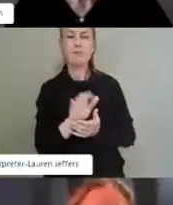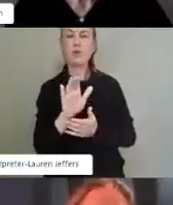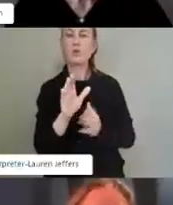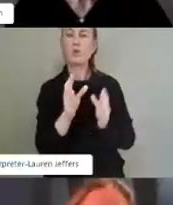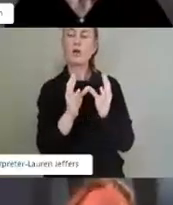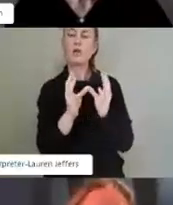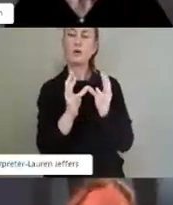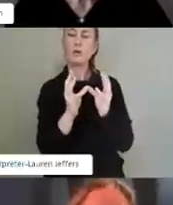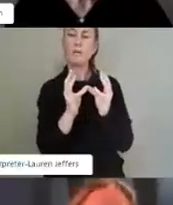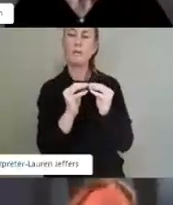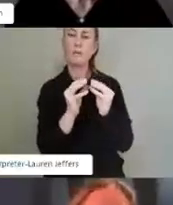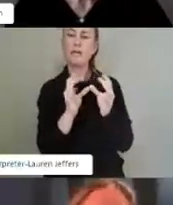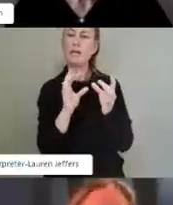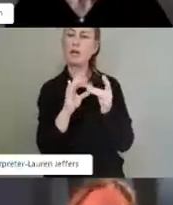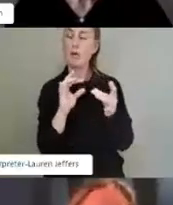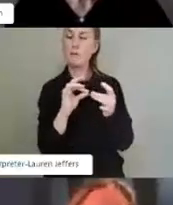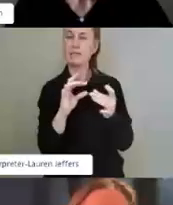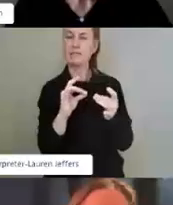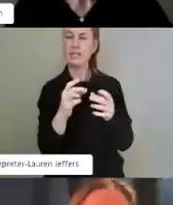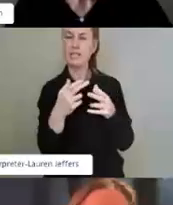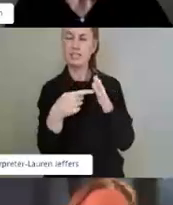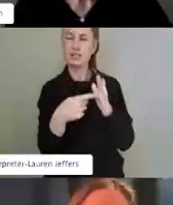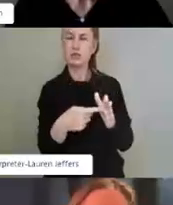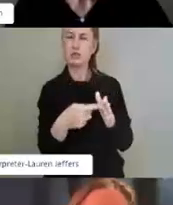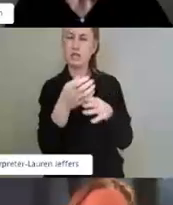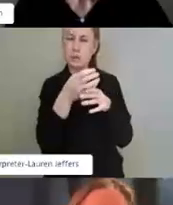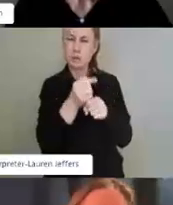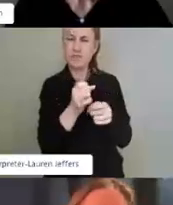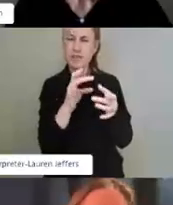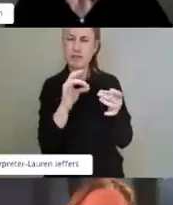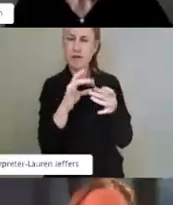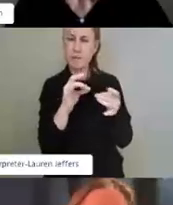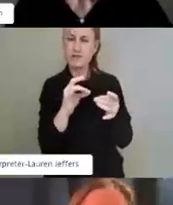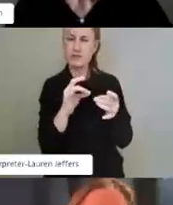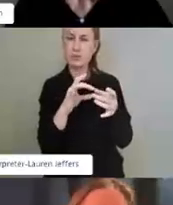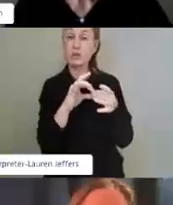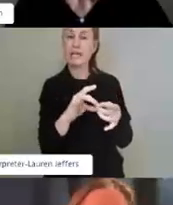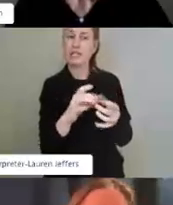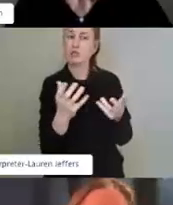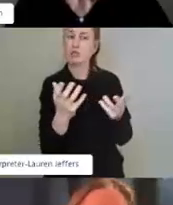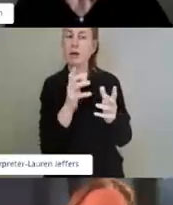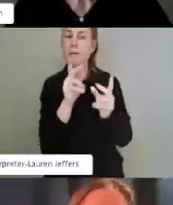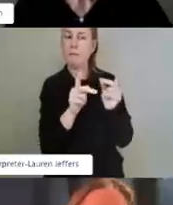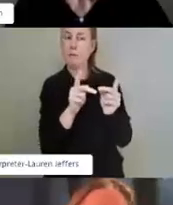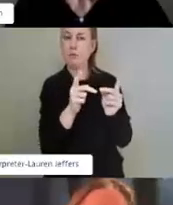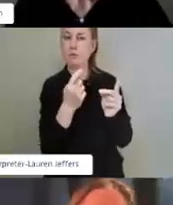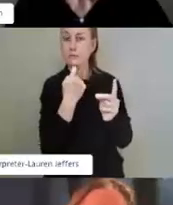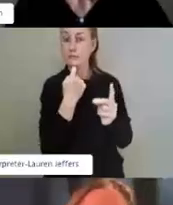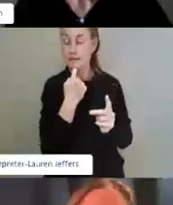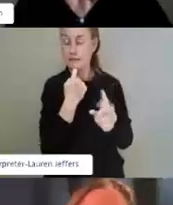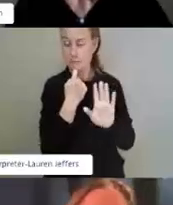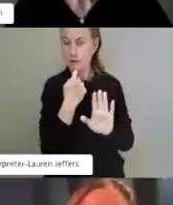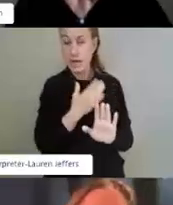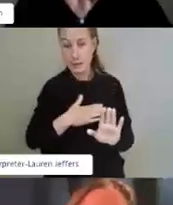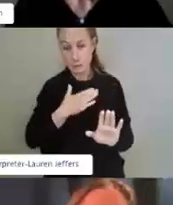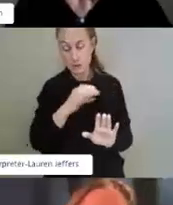minutes, you're now showing an abbreviated comment about what people said, and I appreciate that. it doesn't actually show,